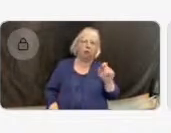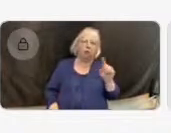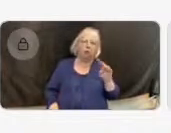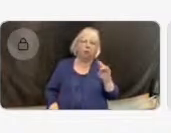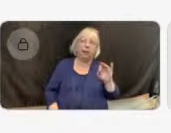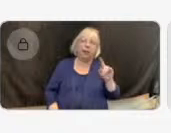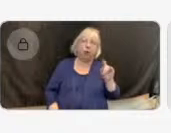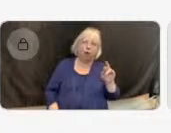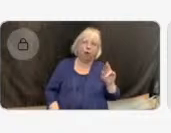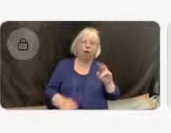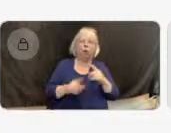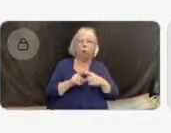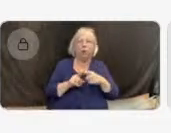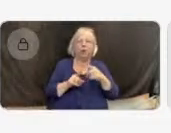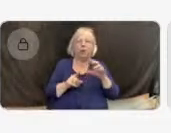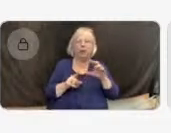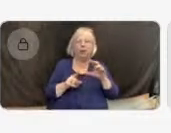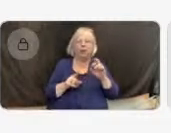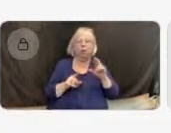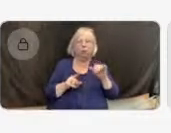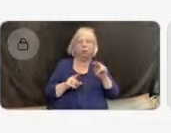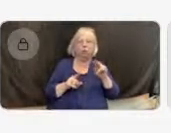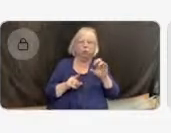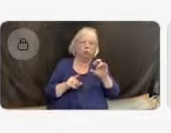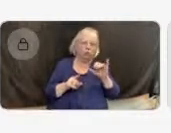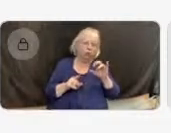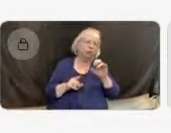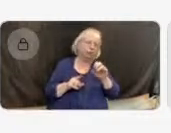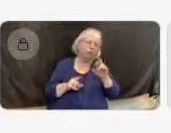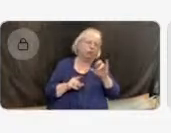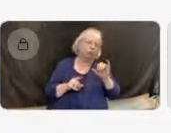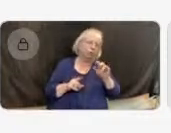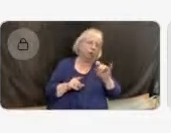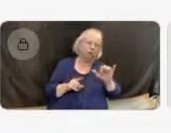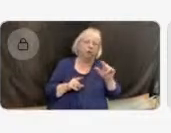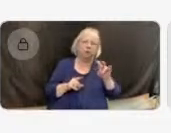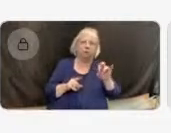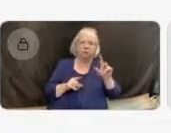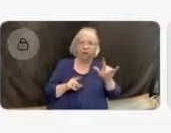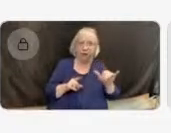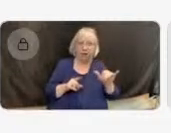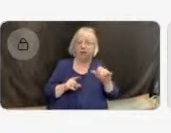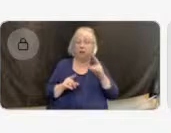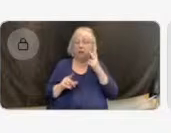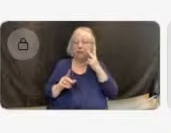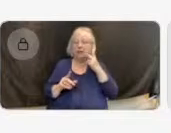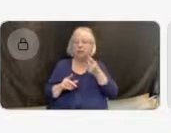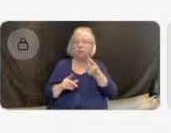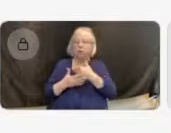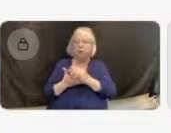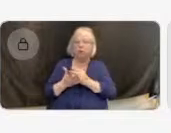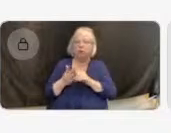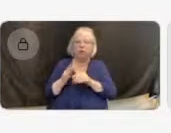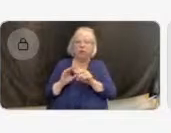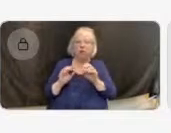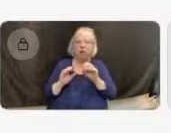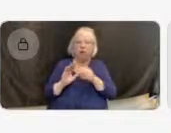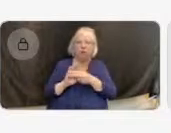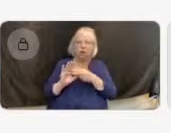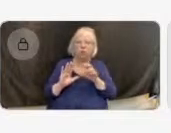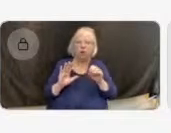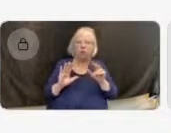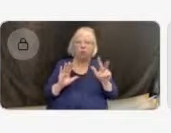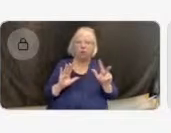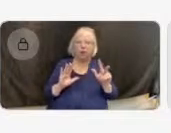annexation. As you see on the zoning map, there is one parcel that has been zoned office, which is zoned 03, as you see on the